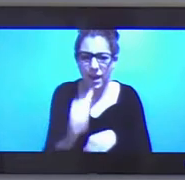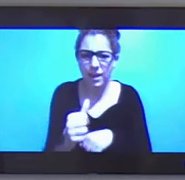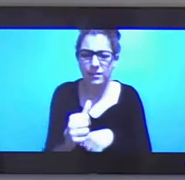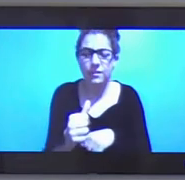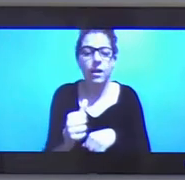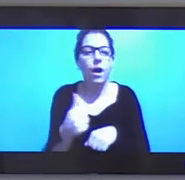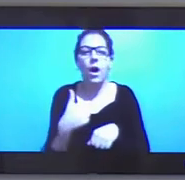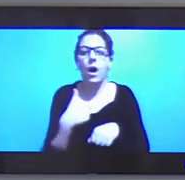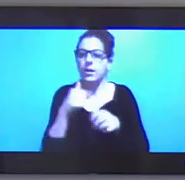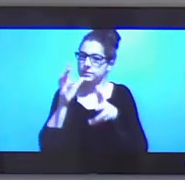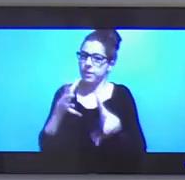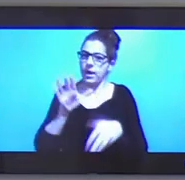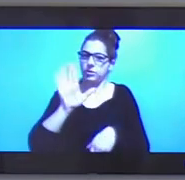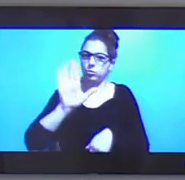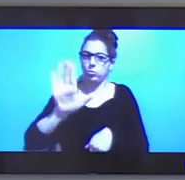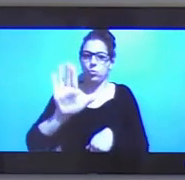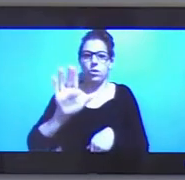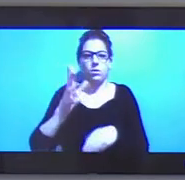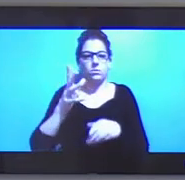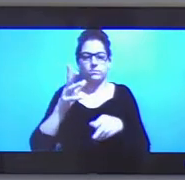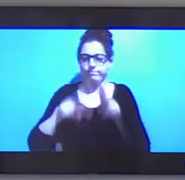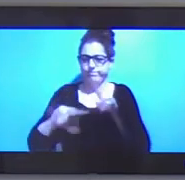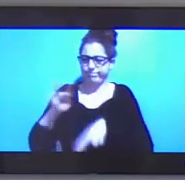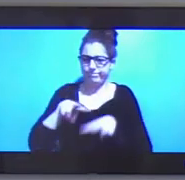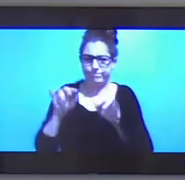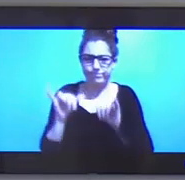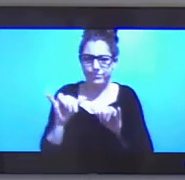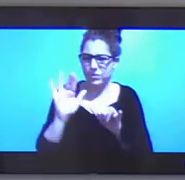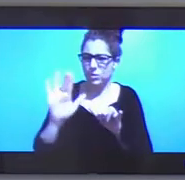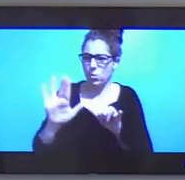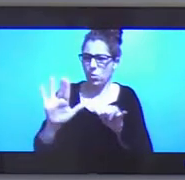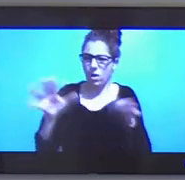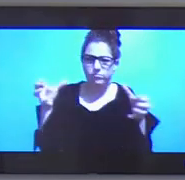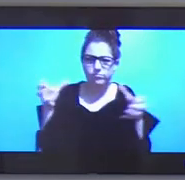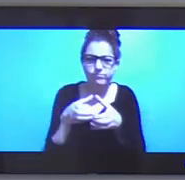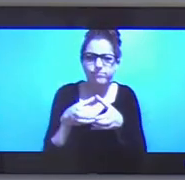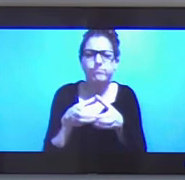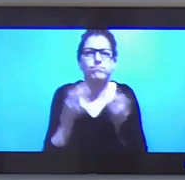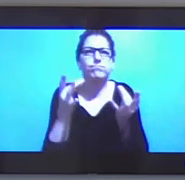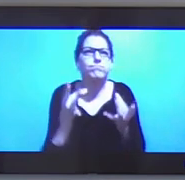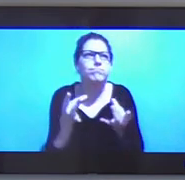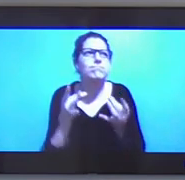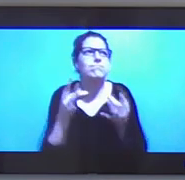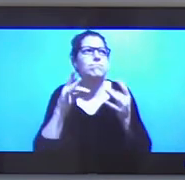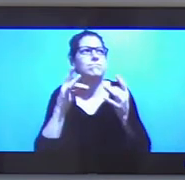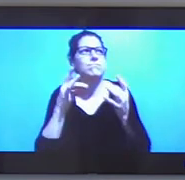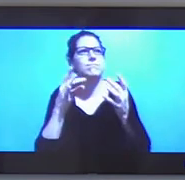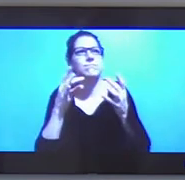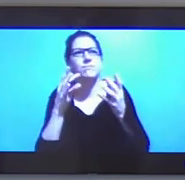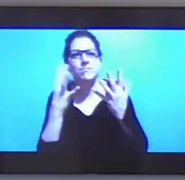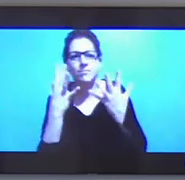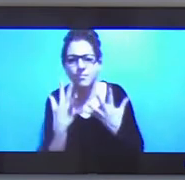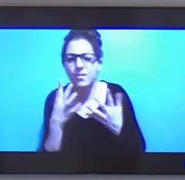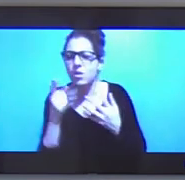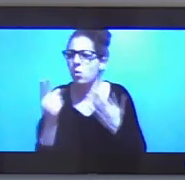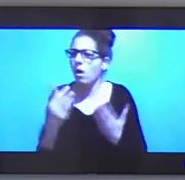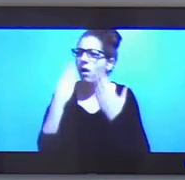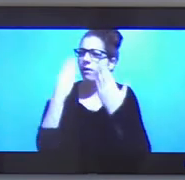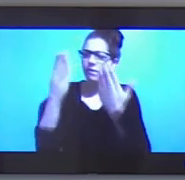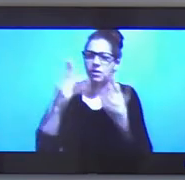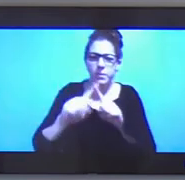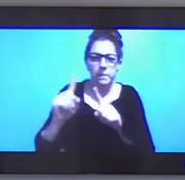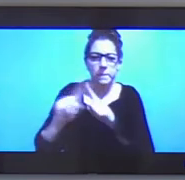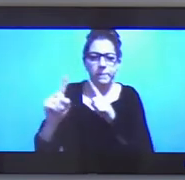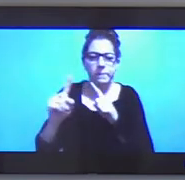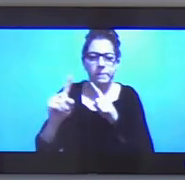I despise your feasts, and I take no delight in your solemn assemblies. Even though you offer me your burnt offerings and grain offerings,